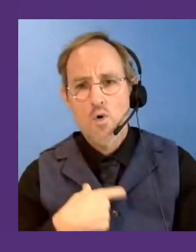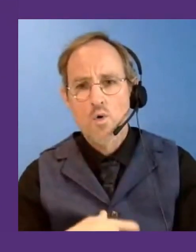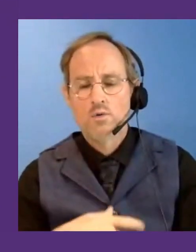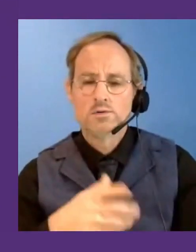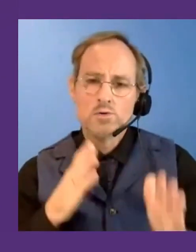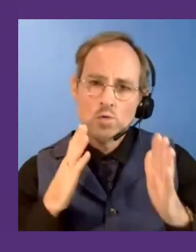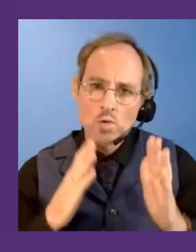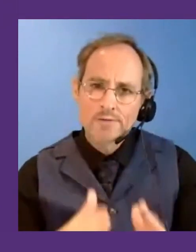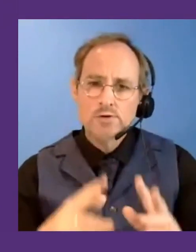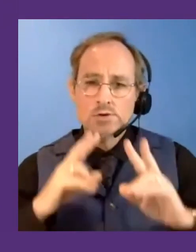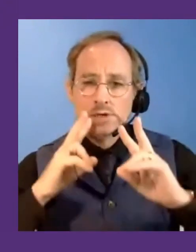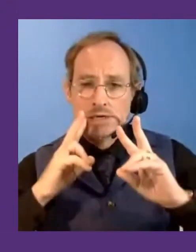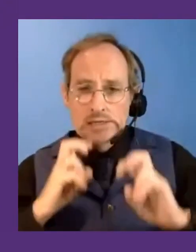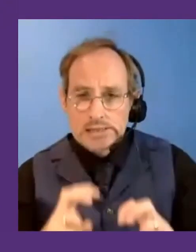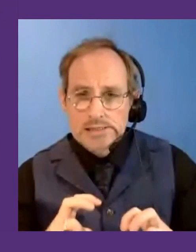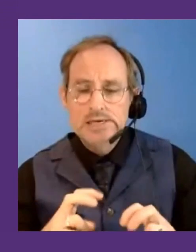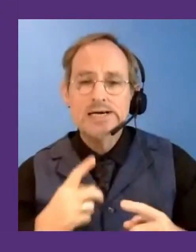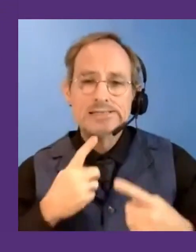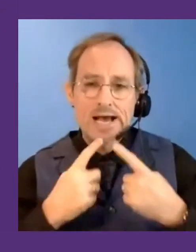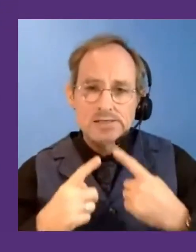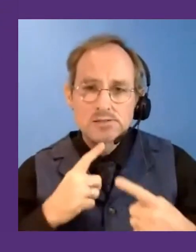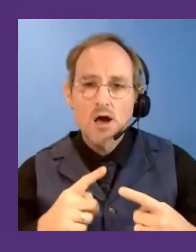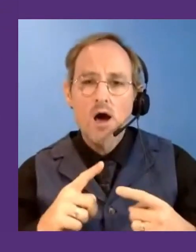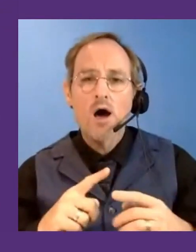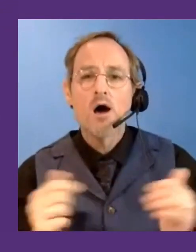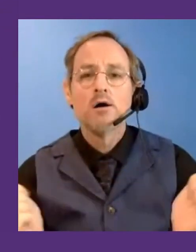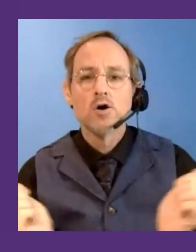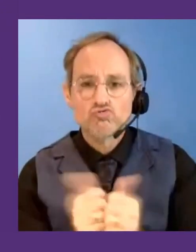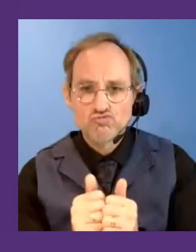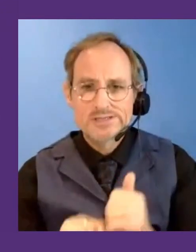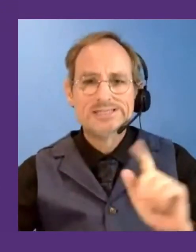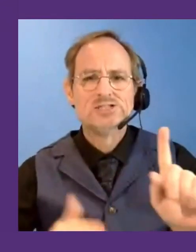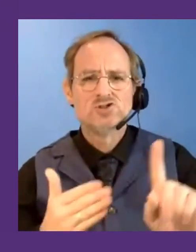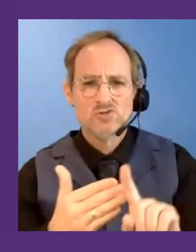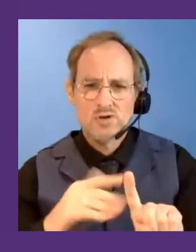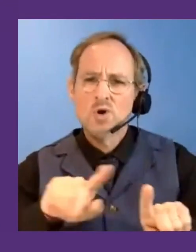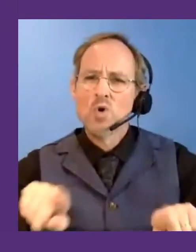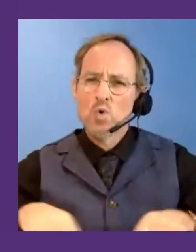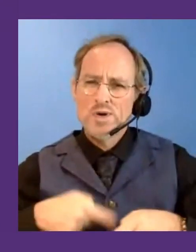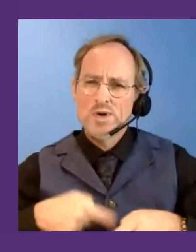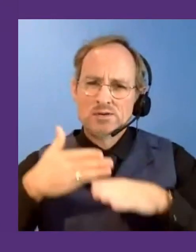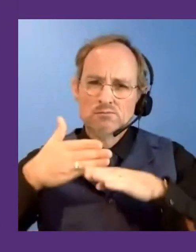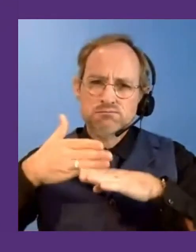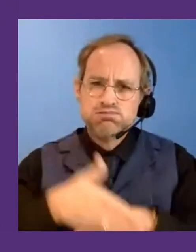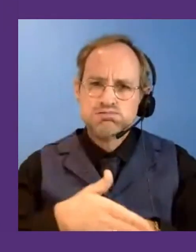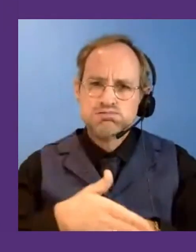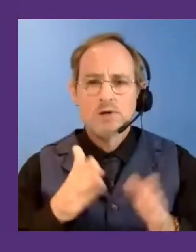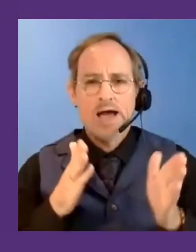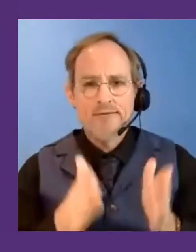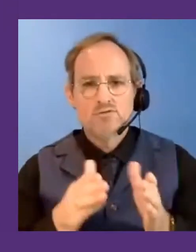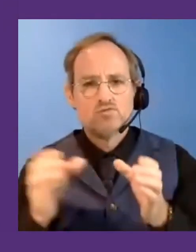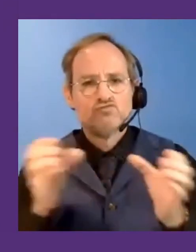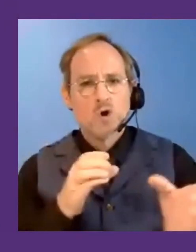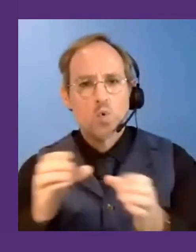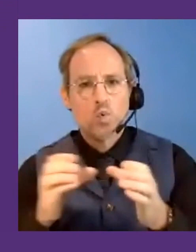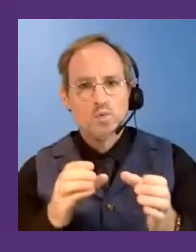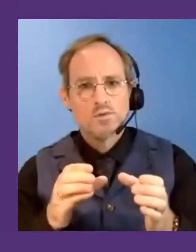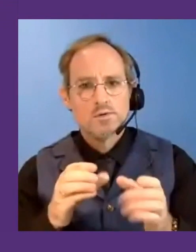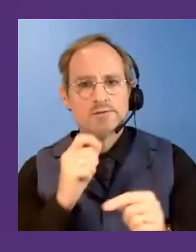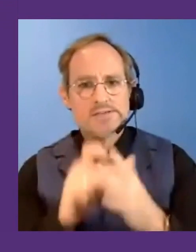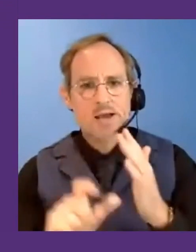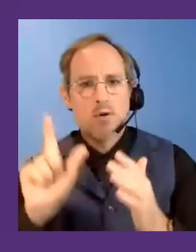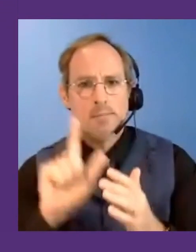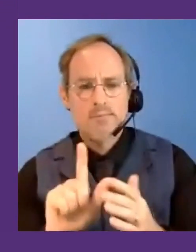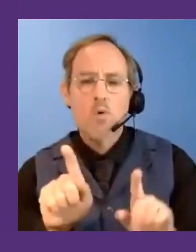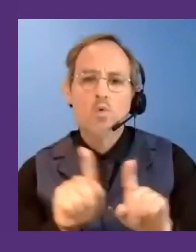the targets, work harder. We have to work harder as organizations to recruit, but then the impact in terms of how